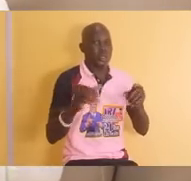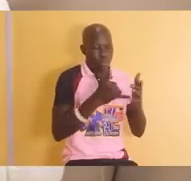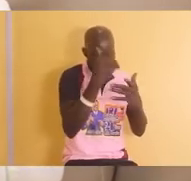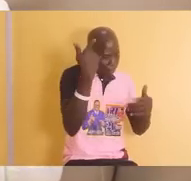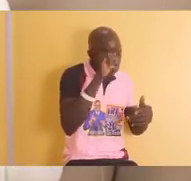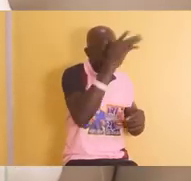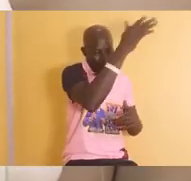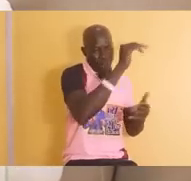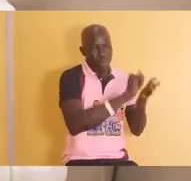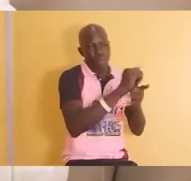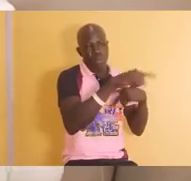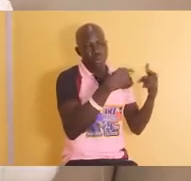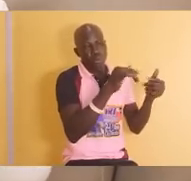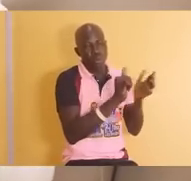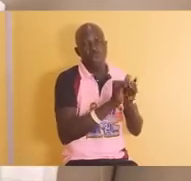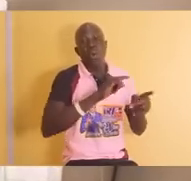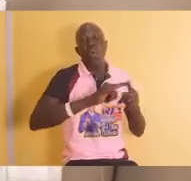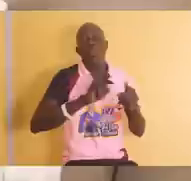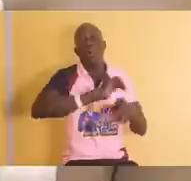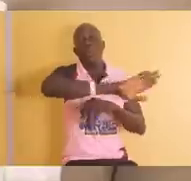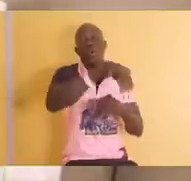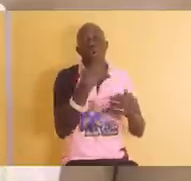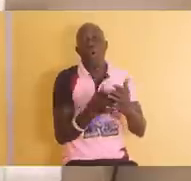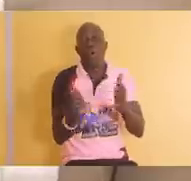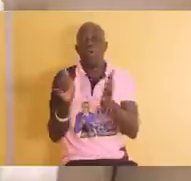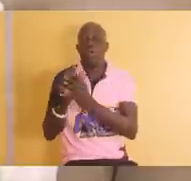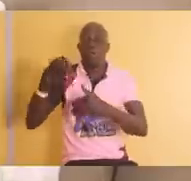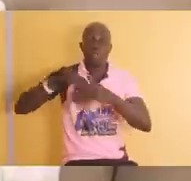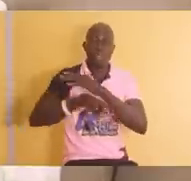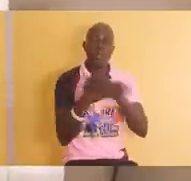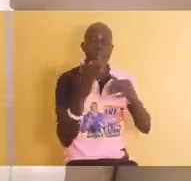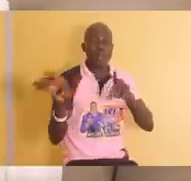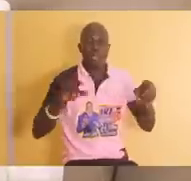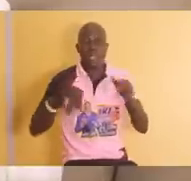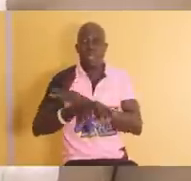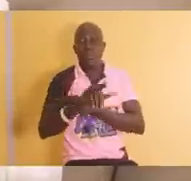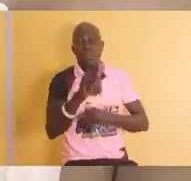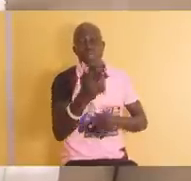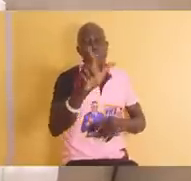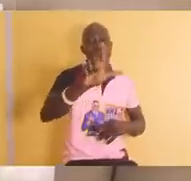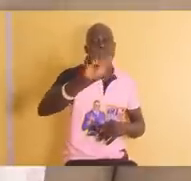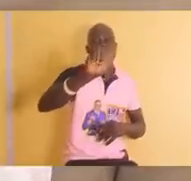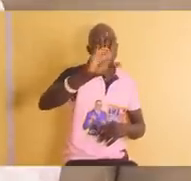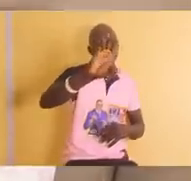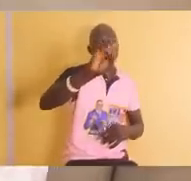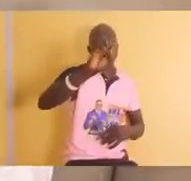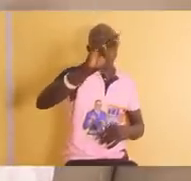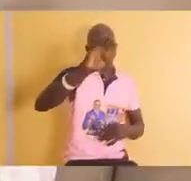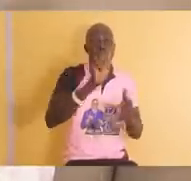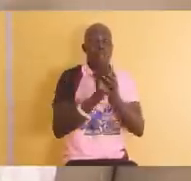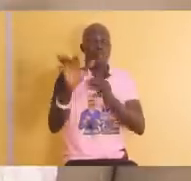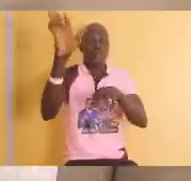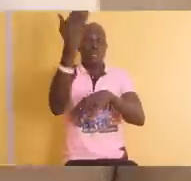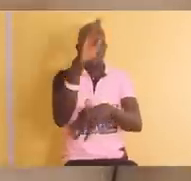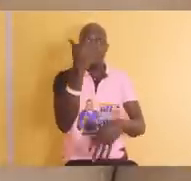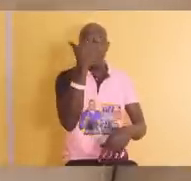lọ. We can do that one to where they go to. Àmọ́ gbogbo ẹ̀yin tí ẹ jẹ́ glaucoma. But all of you that you have glaucoma. Ẹ gbé owó ọ̀nì sojú yẹn. Put your hands